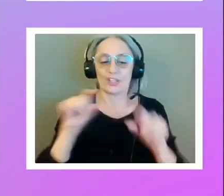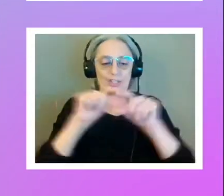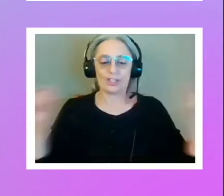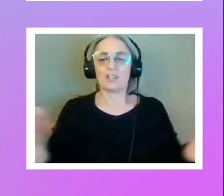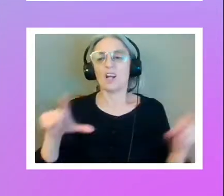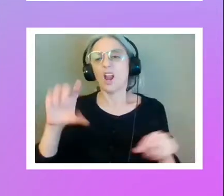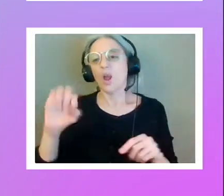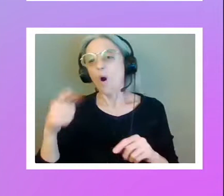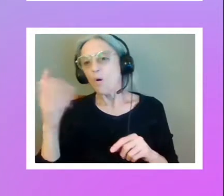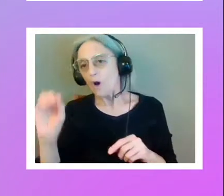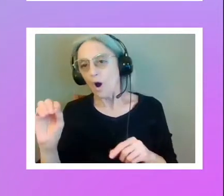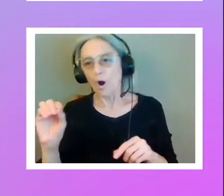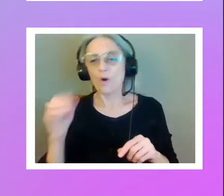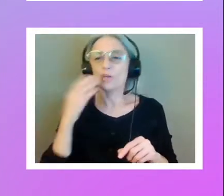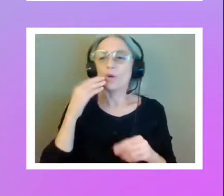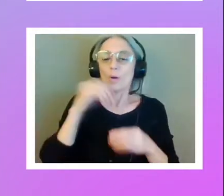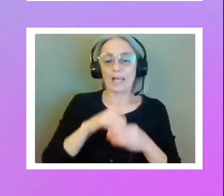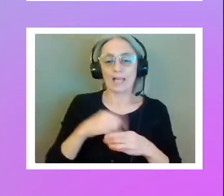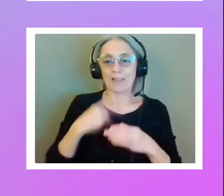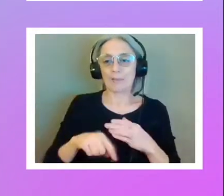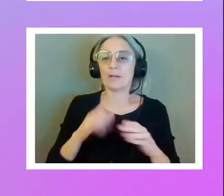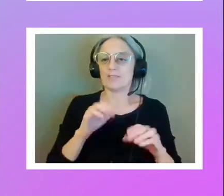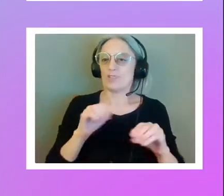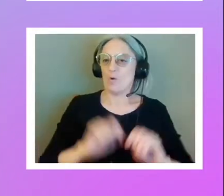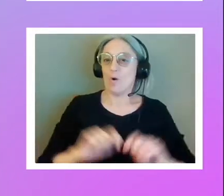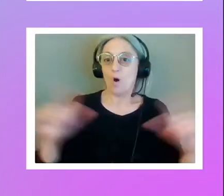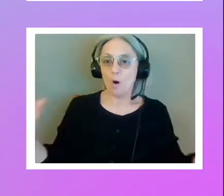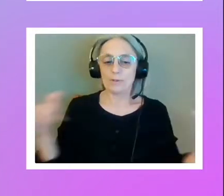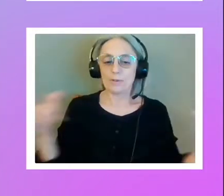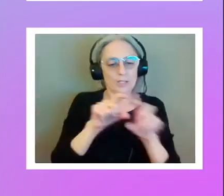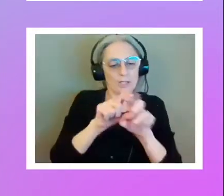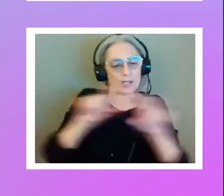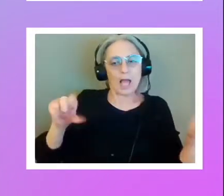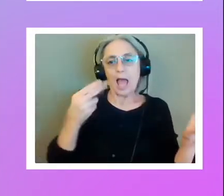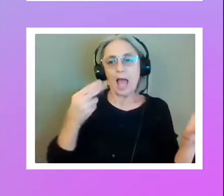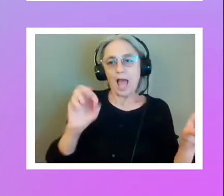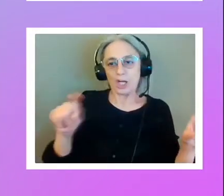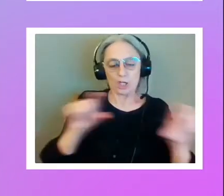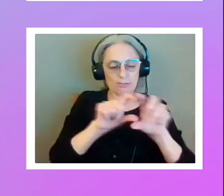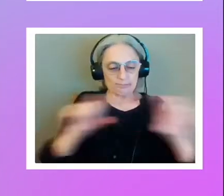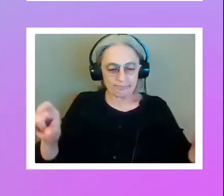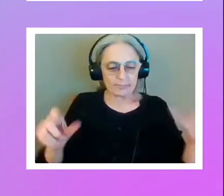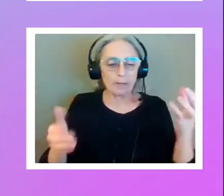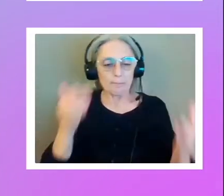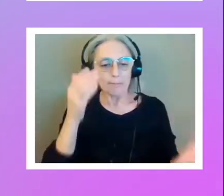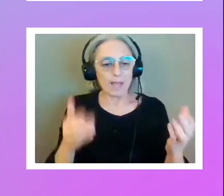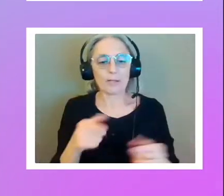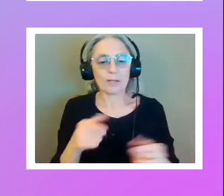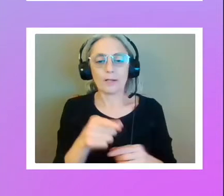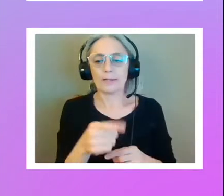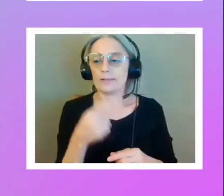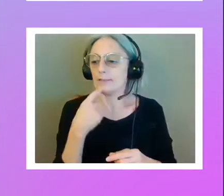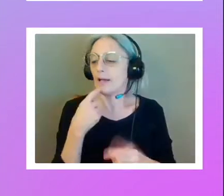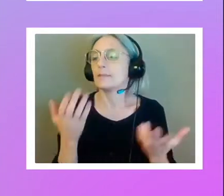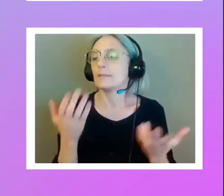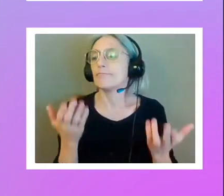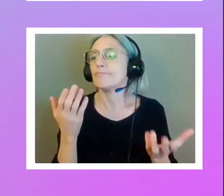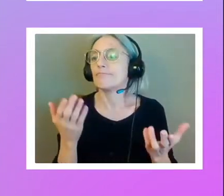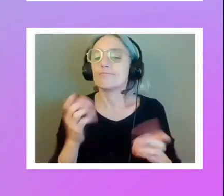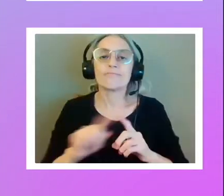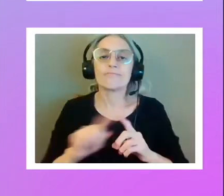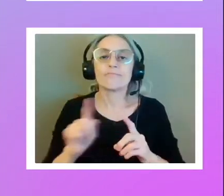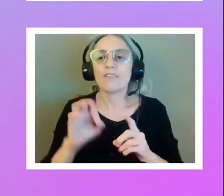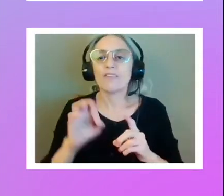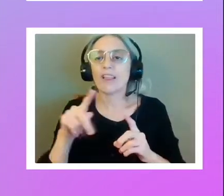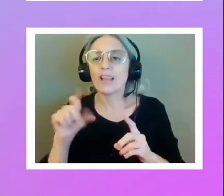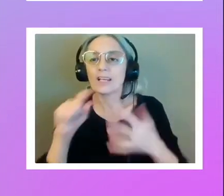your email. Kind of, once you open the email, you're going to see that header. You're going to see maybe some different little links that